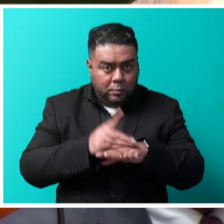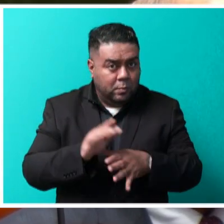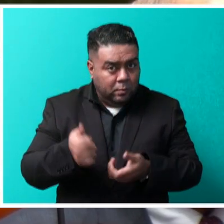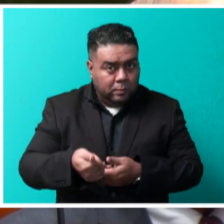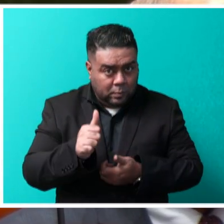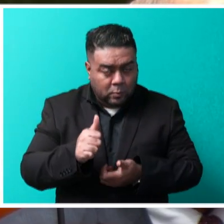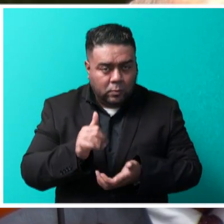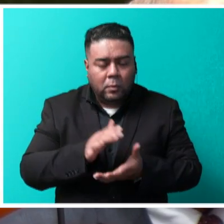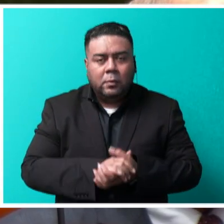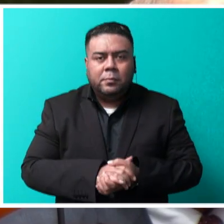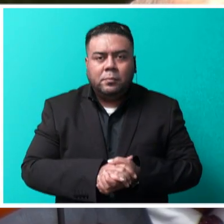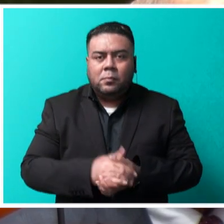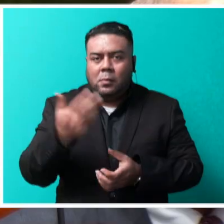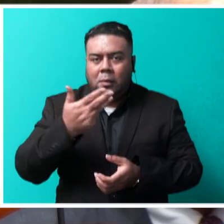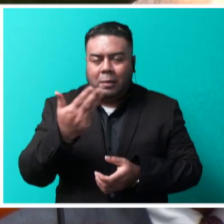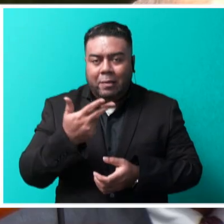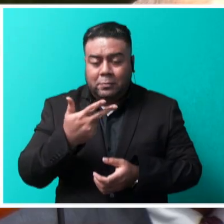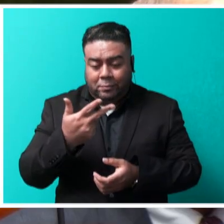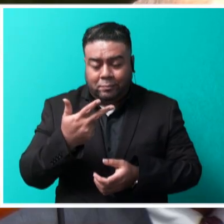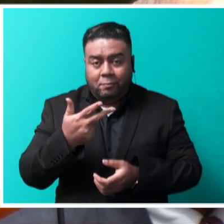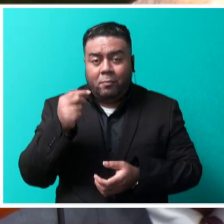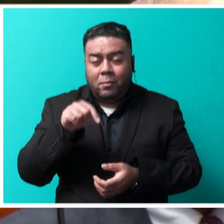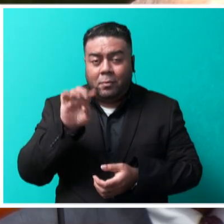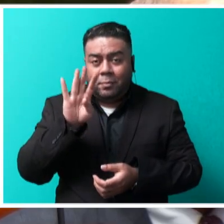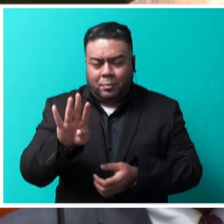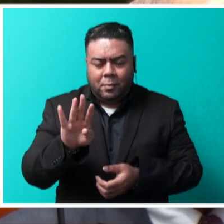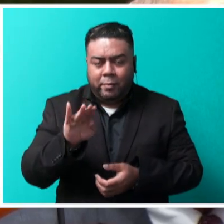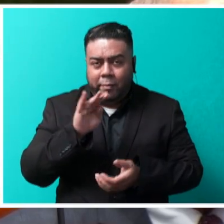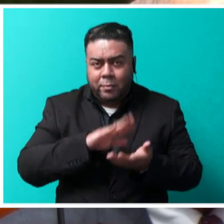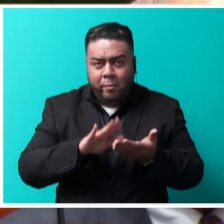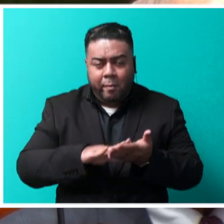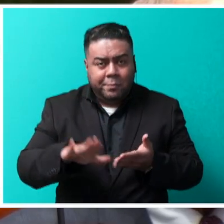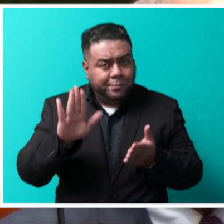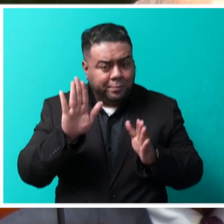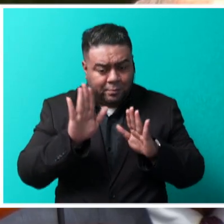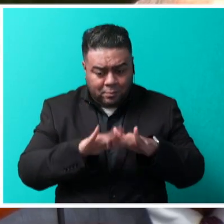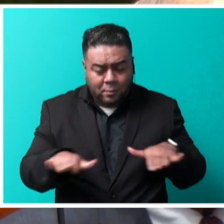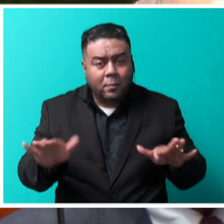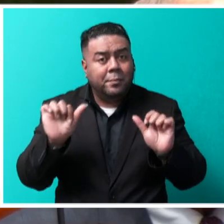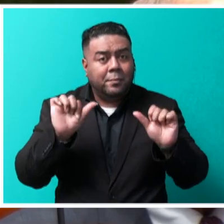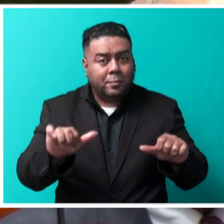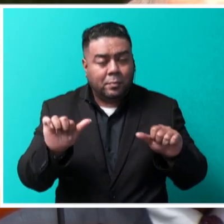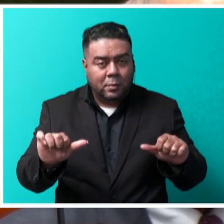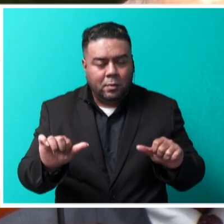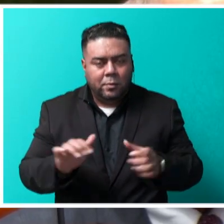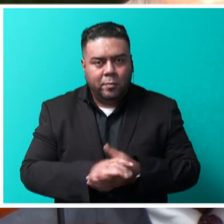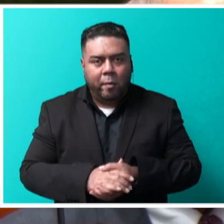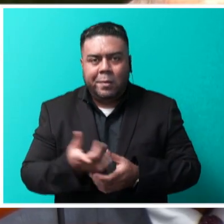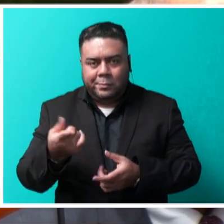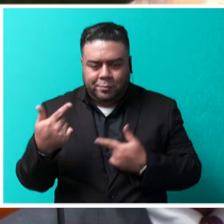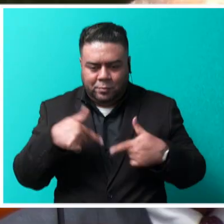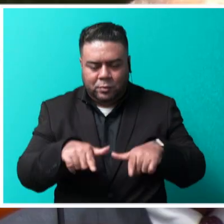scheme, $18.4 million for the child protection allowance, and $22 million for the transport assistance